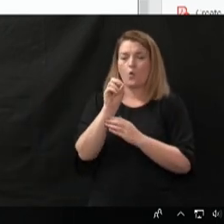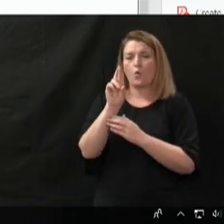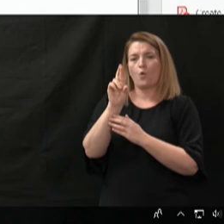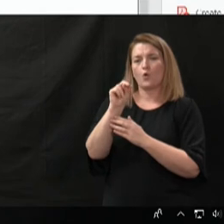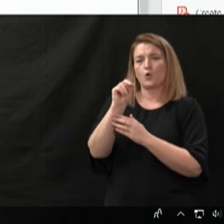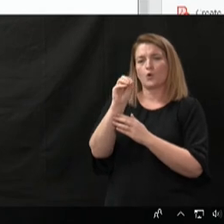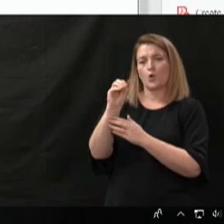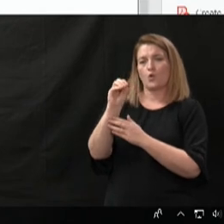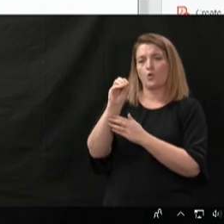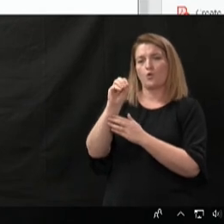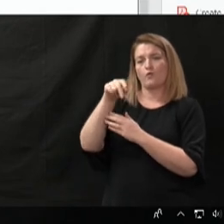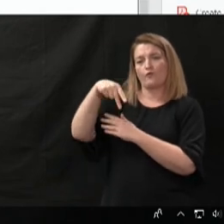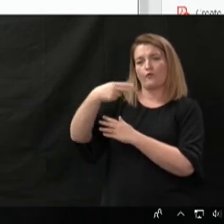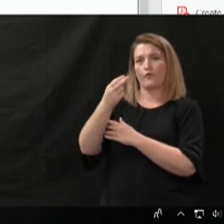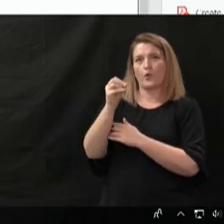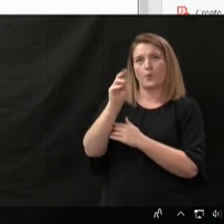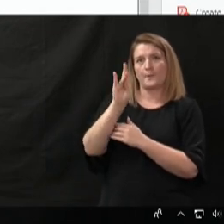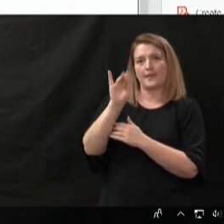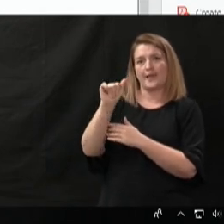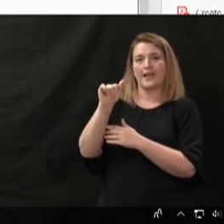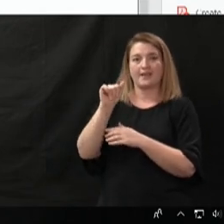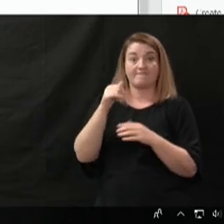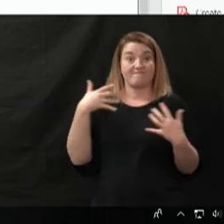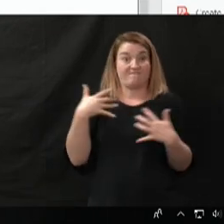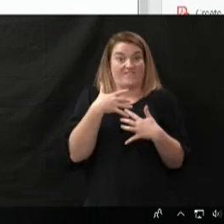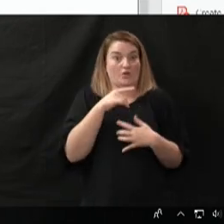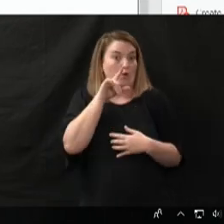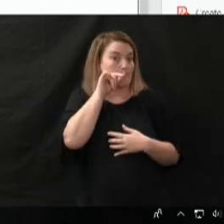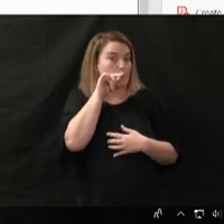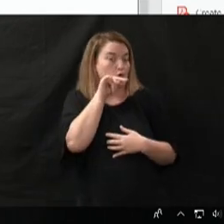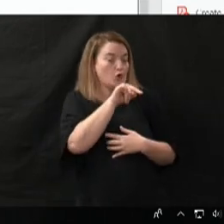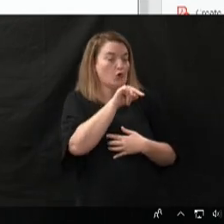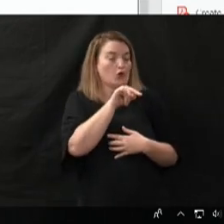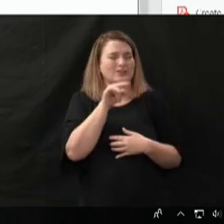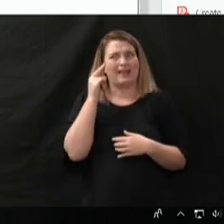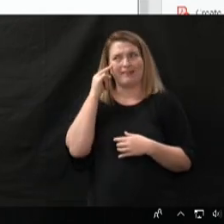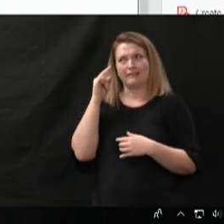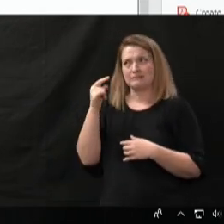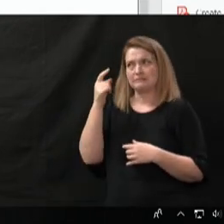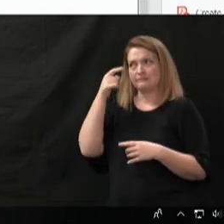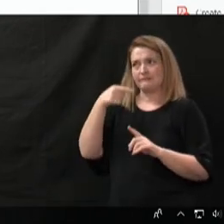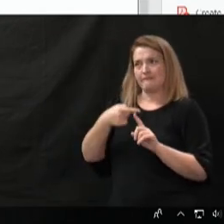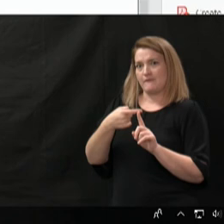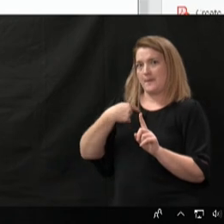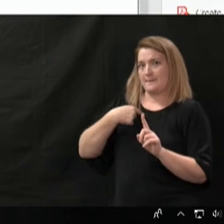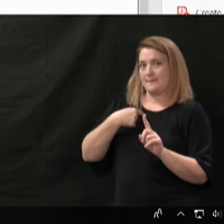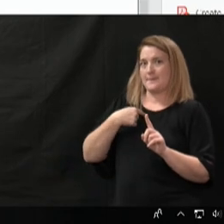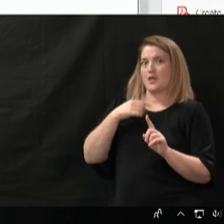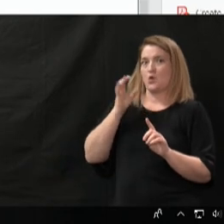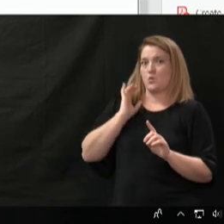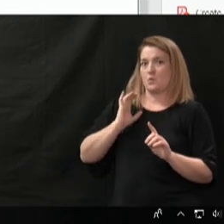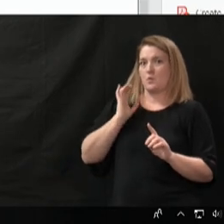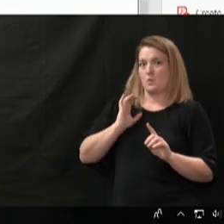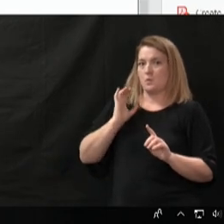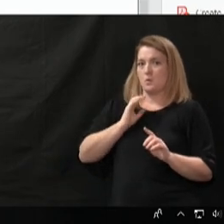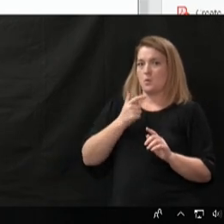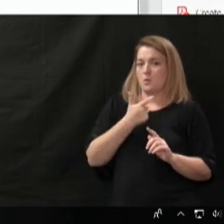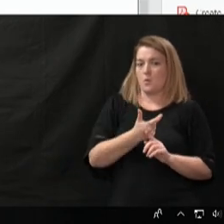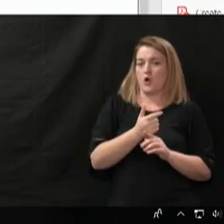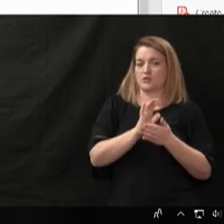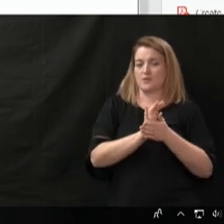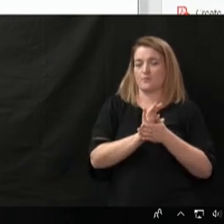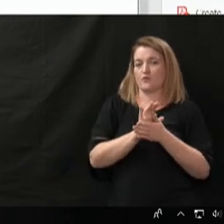Ornithophobia. Yeah. I think it is. Awesome. So that is an idea of word origin and how that